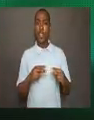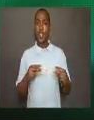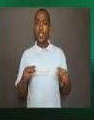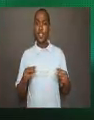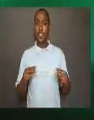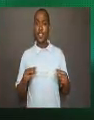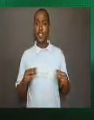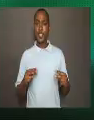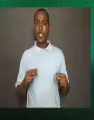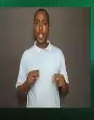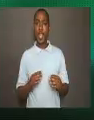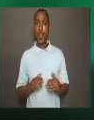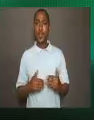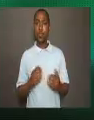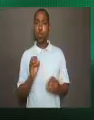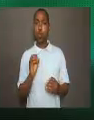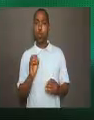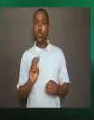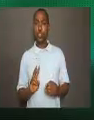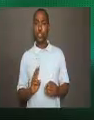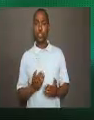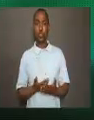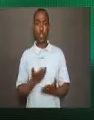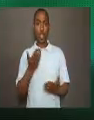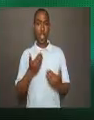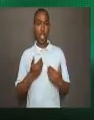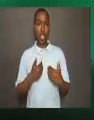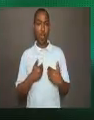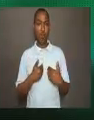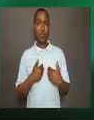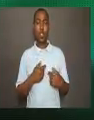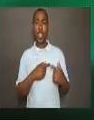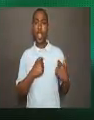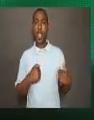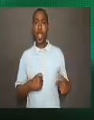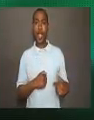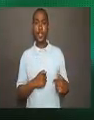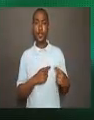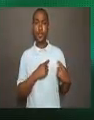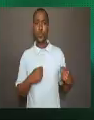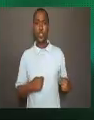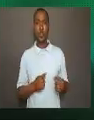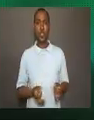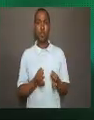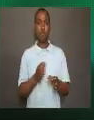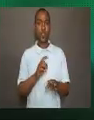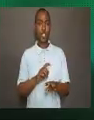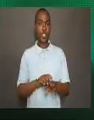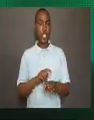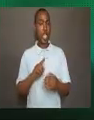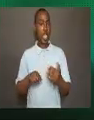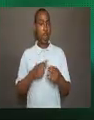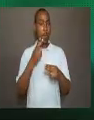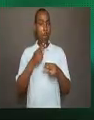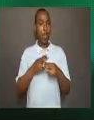deliver oxygen-rich blood to the heart muscle are known as